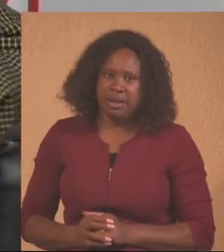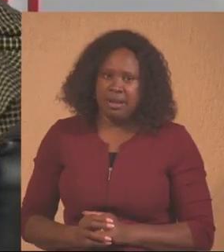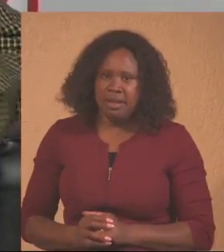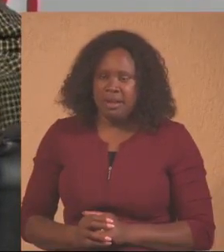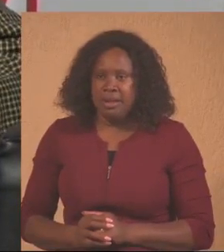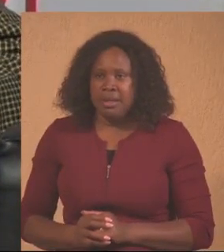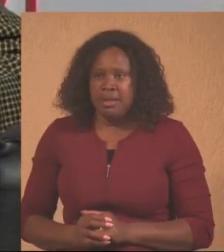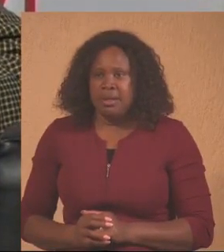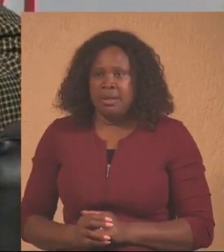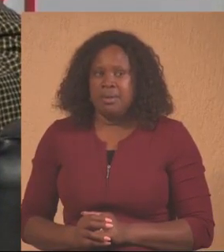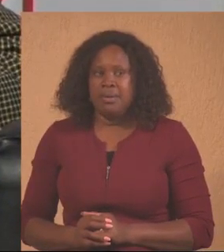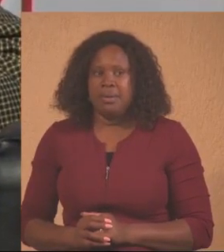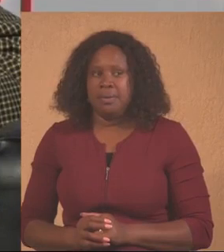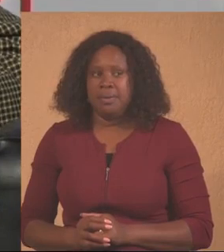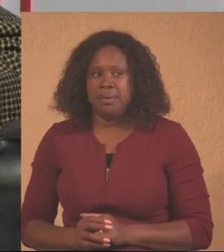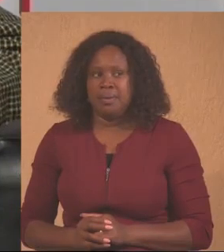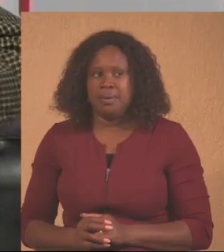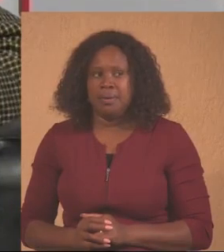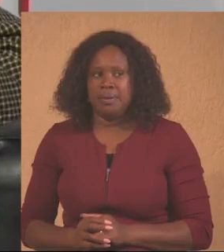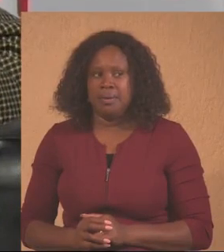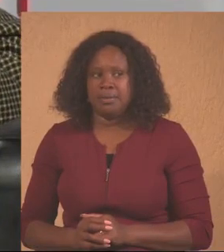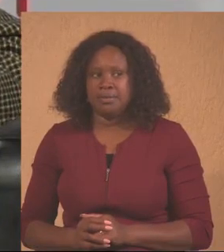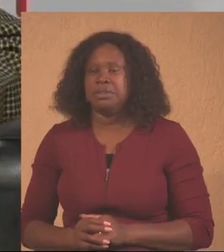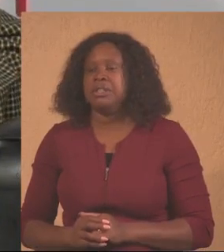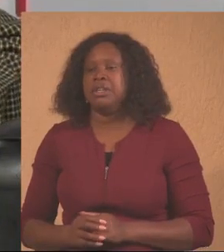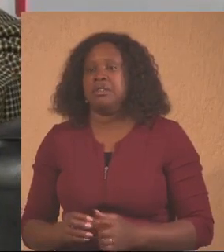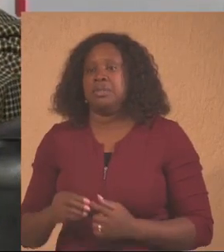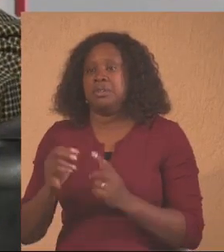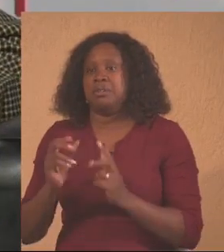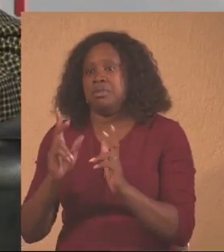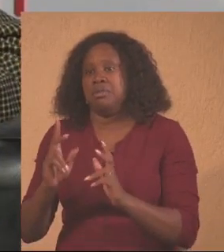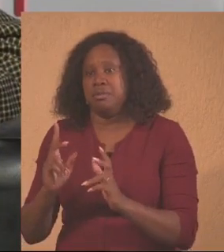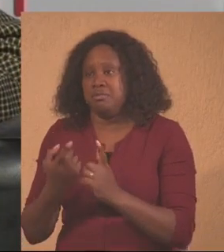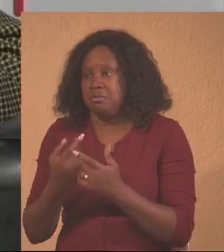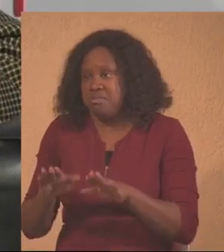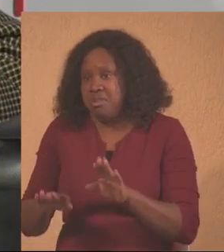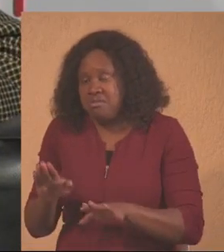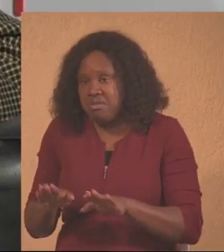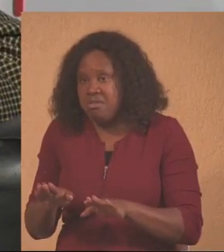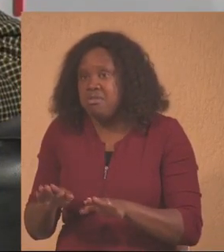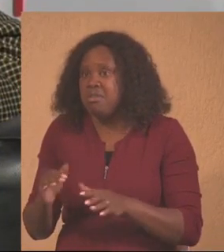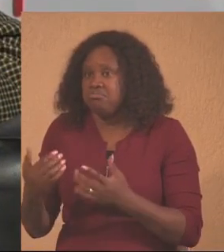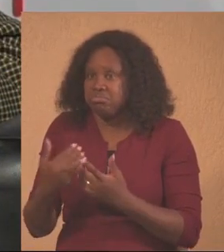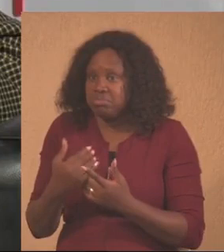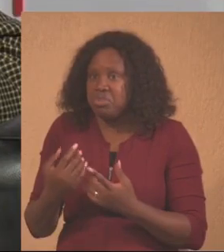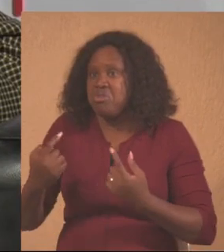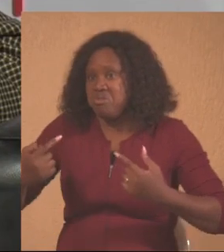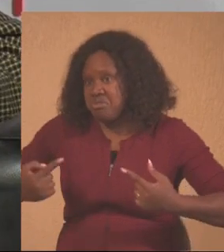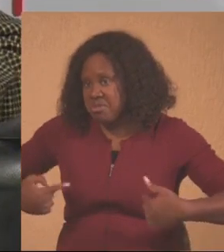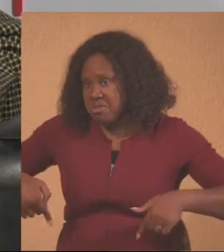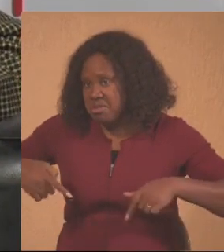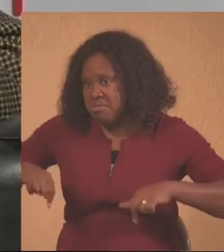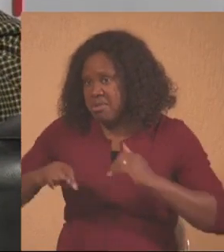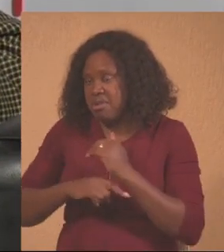in a situation like this, there can be arrangements of the two member states, as we are a